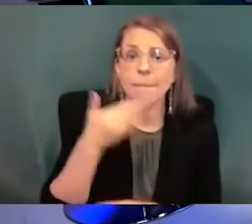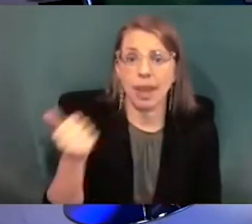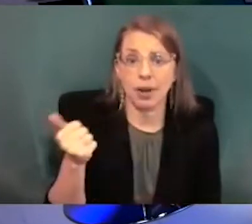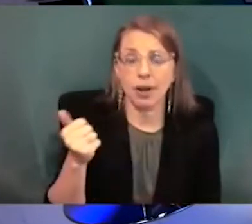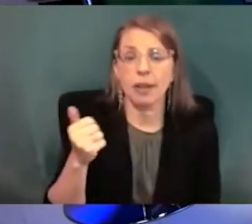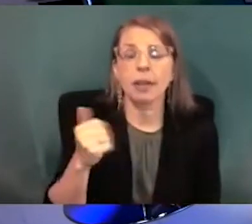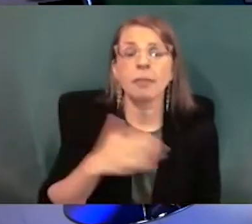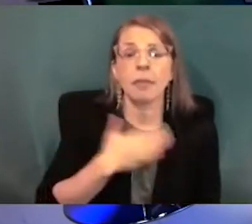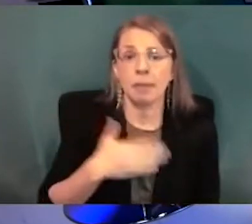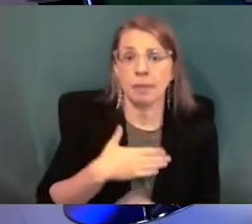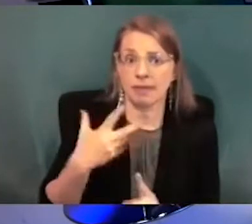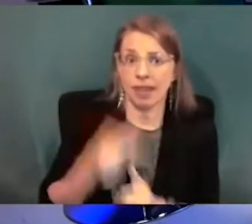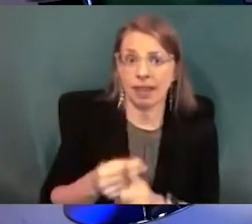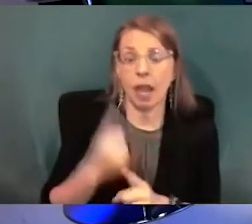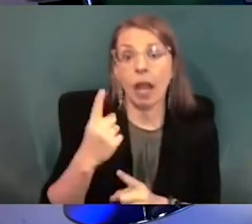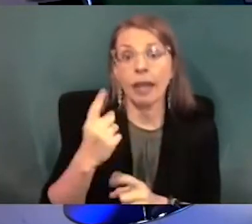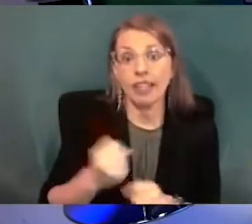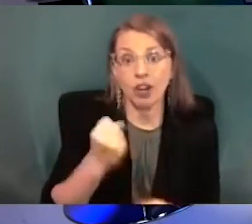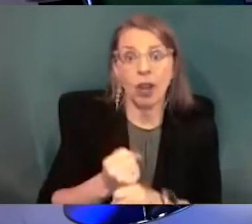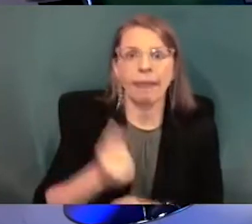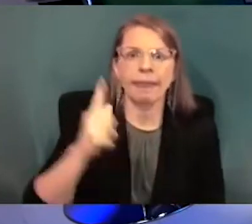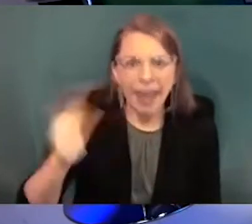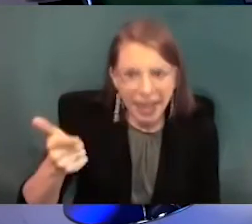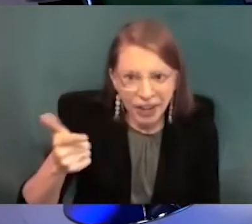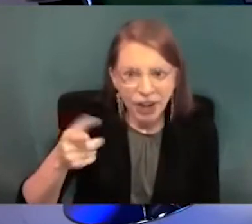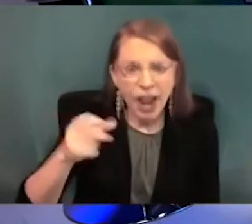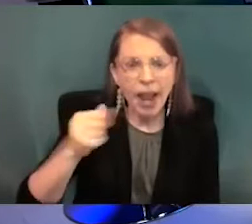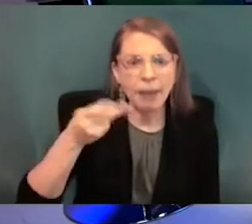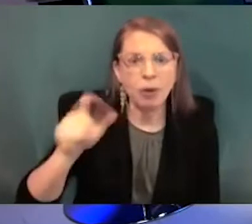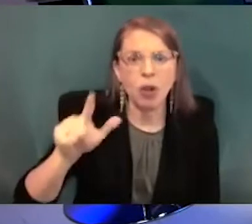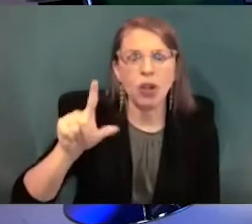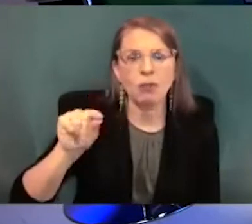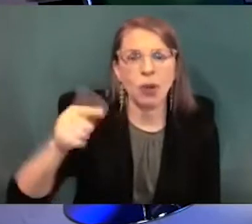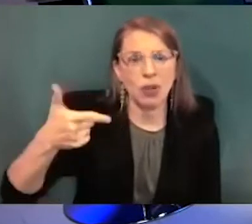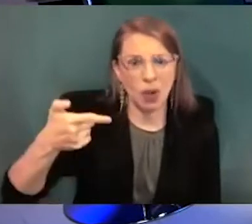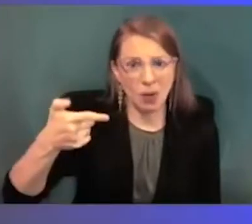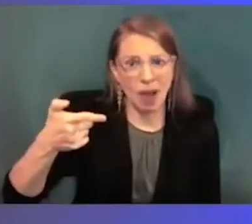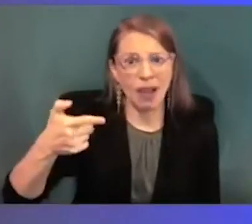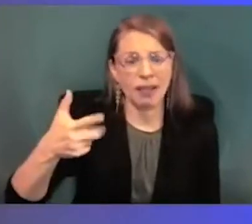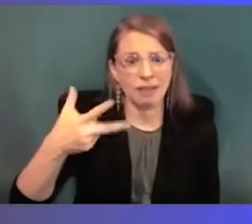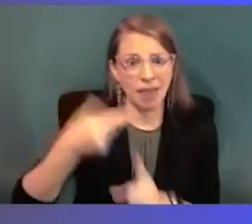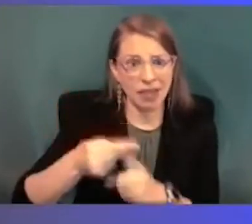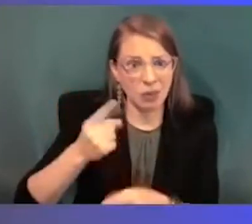year later then. That was April of 2021 you got vaccinated. Is that right?